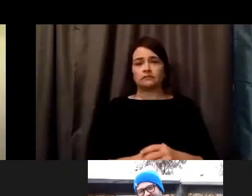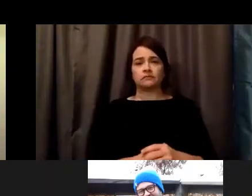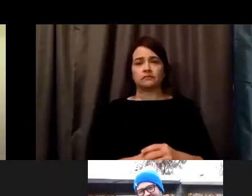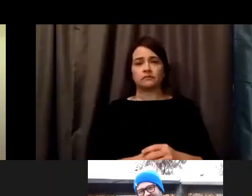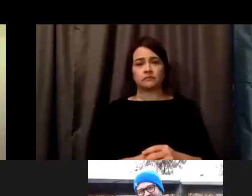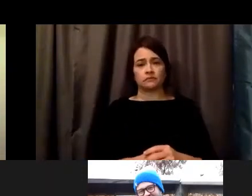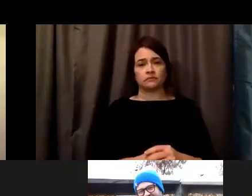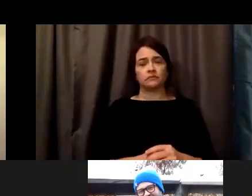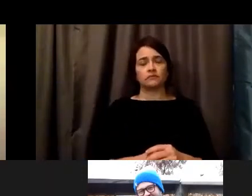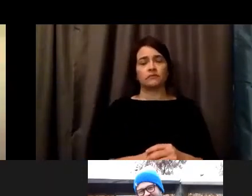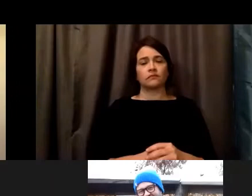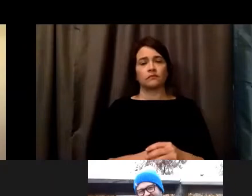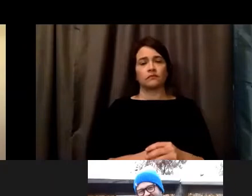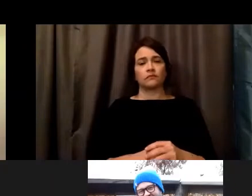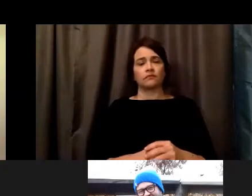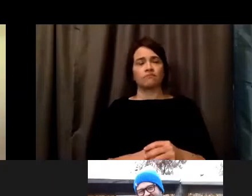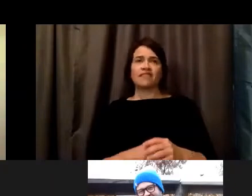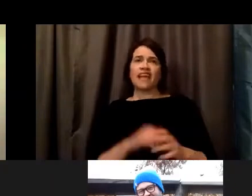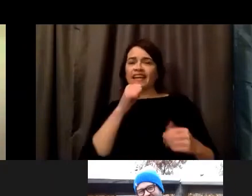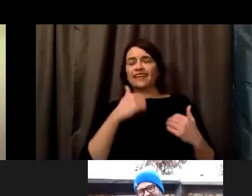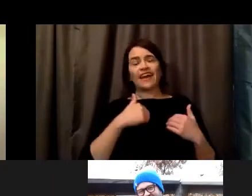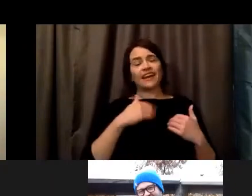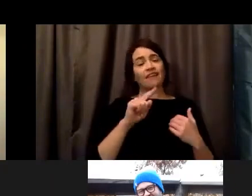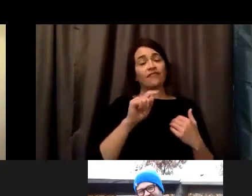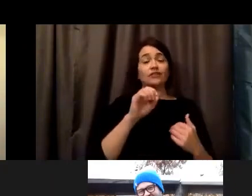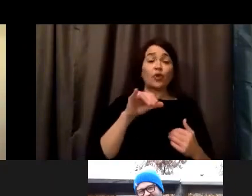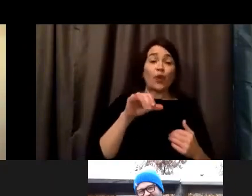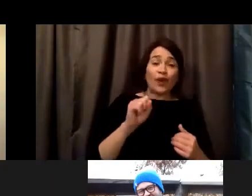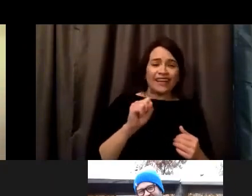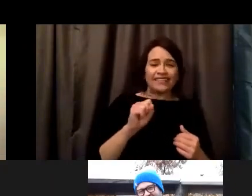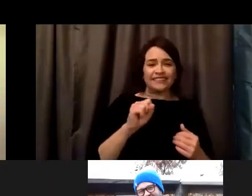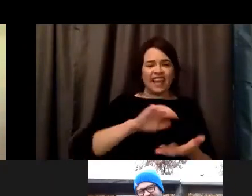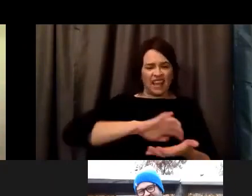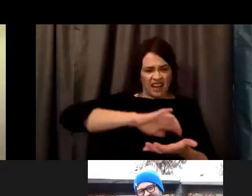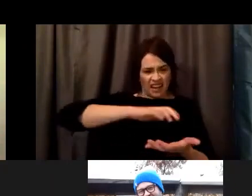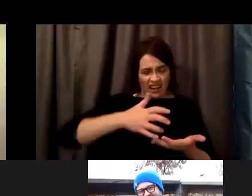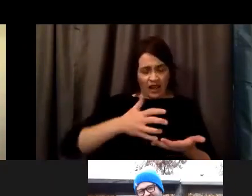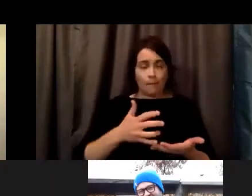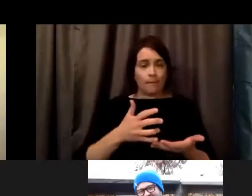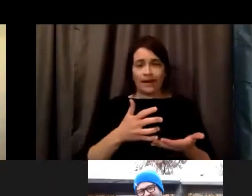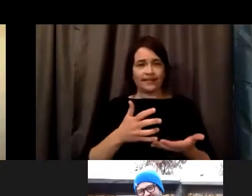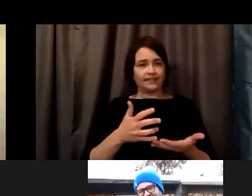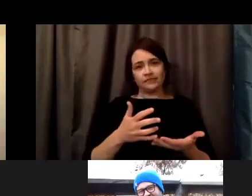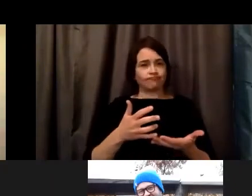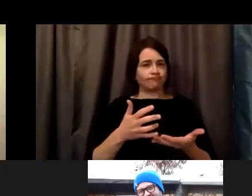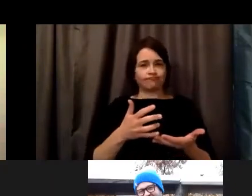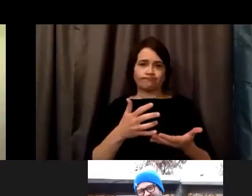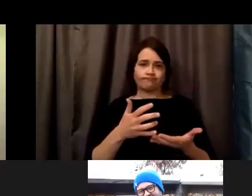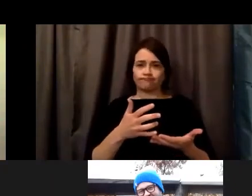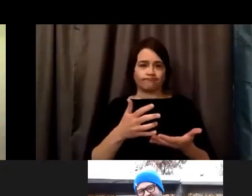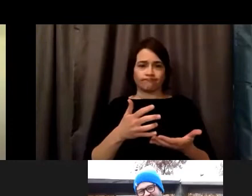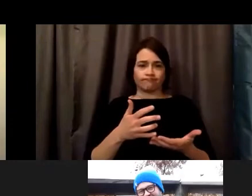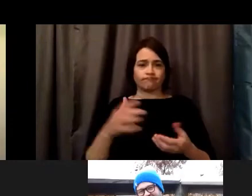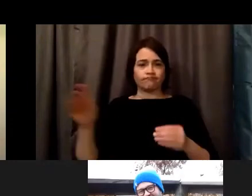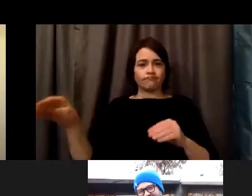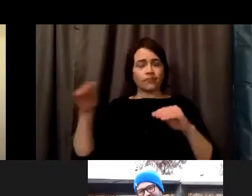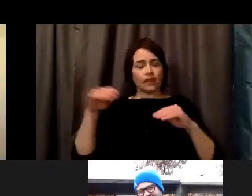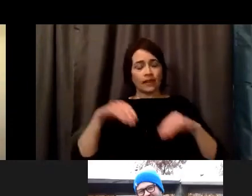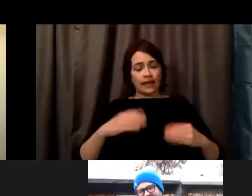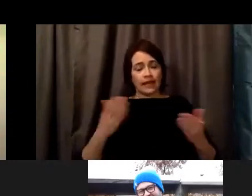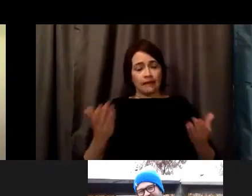a childhood of toys and abundance, that's for sure. And then we came here in the mid